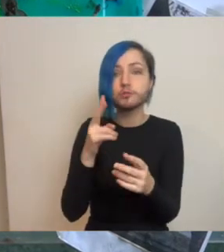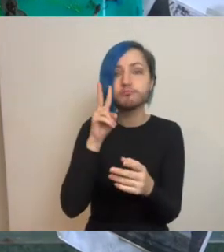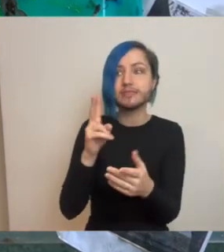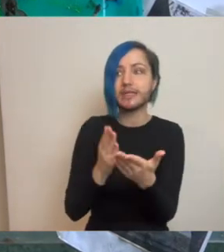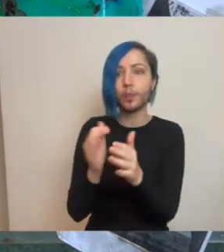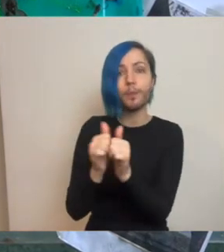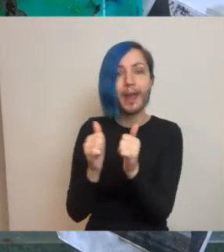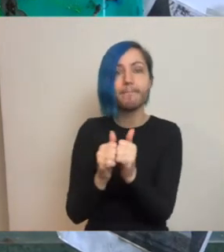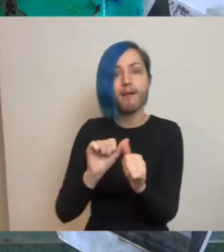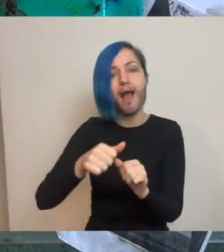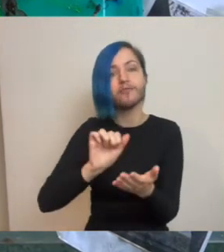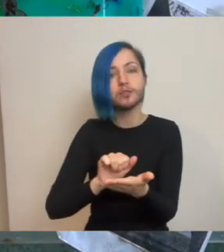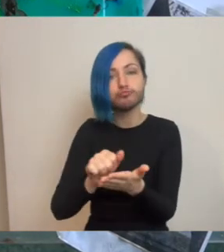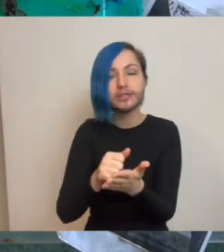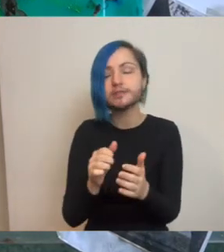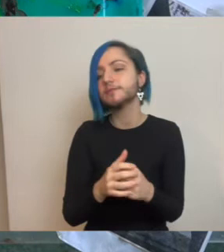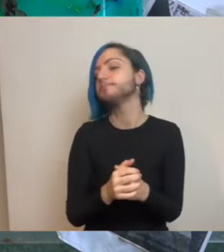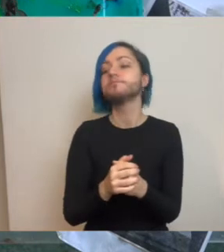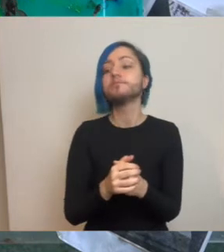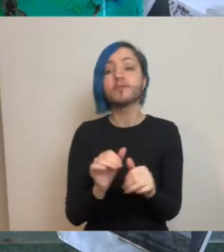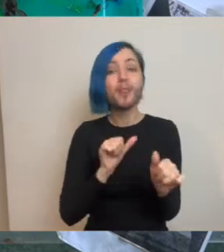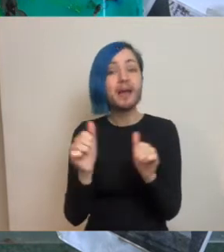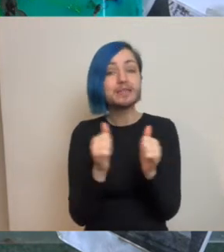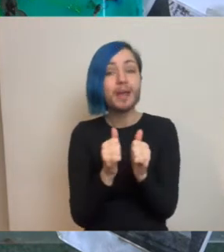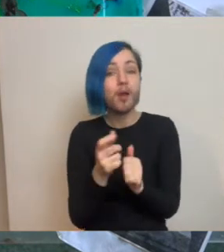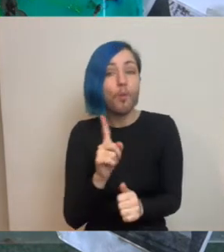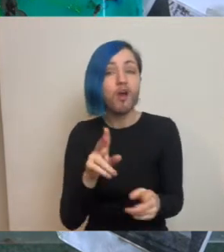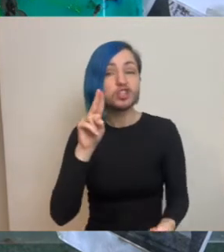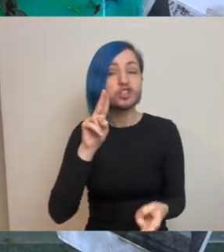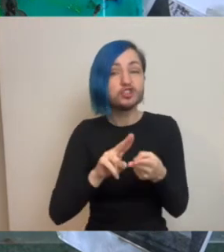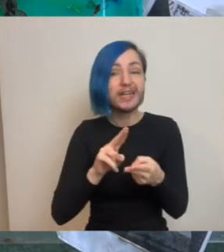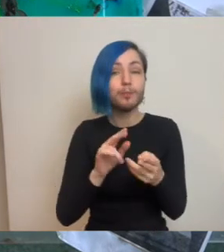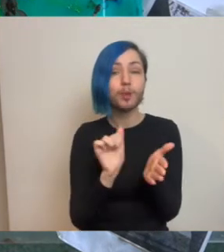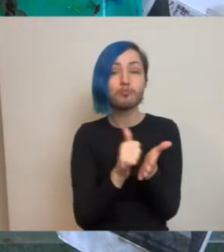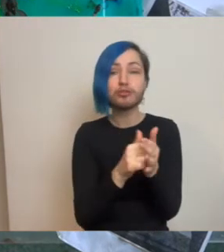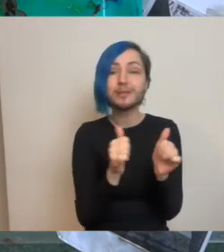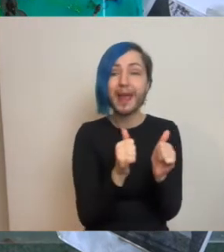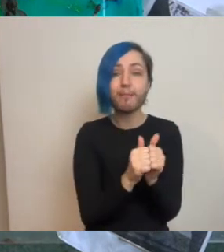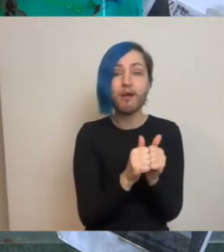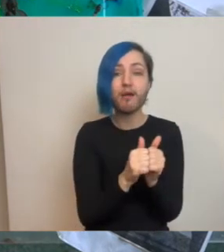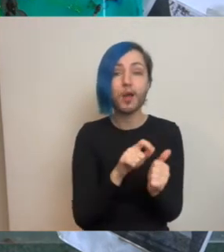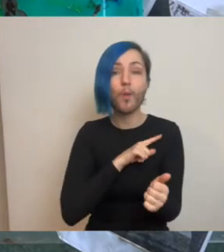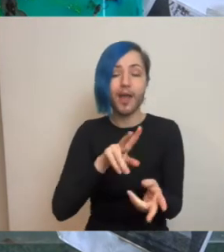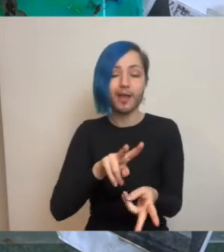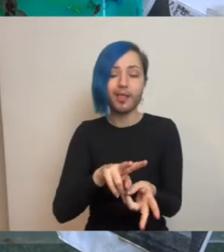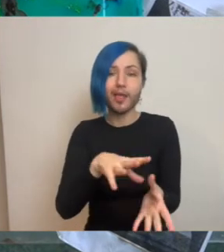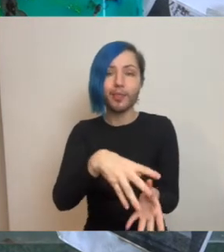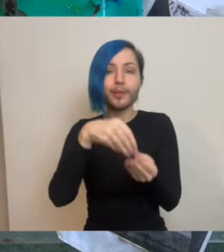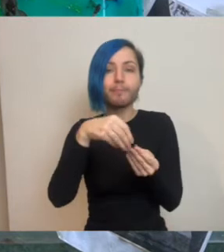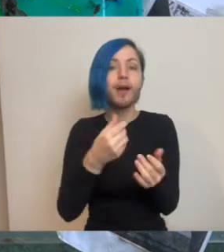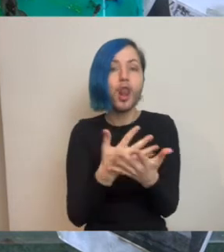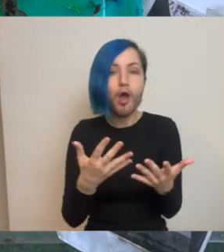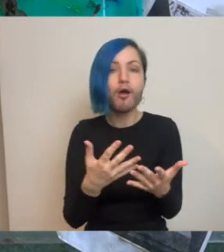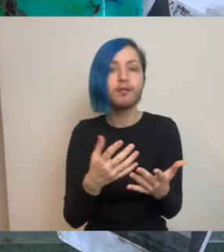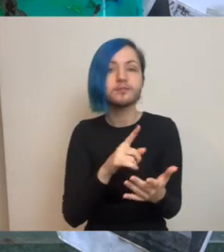The best paper to use is cheap printer paper because it picks up the most because it's not too thick. With better papers, you